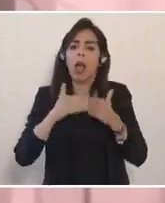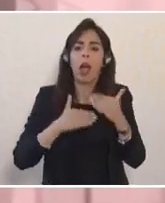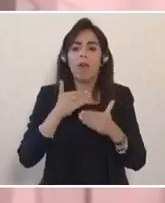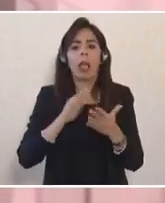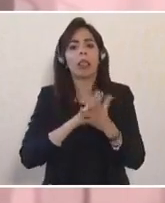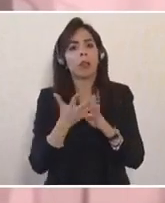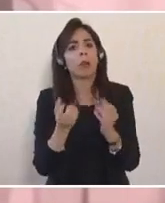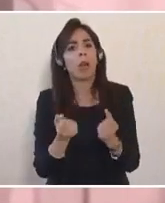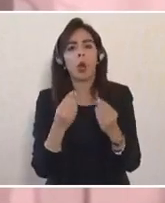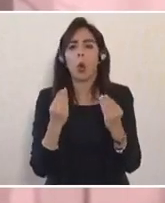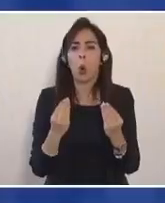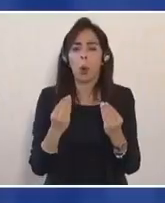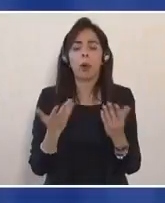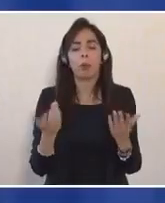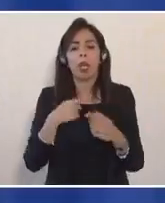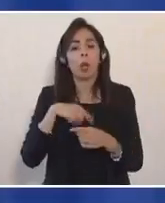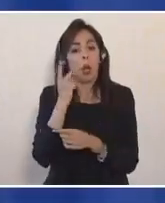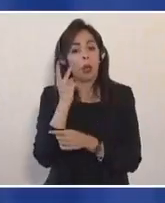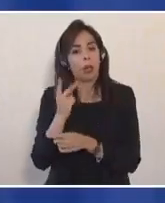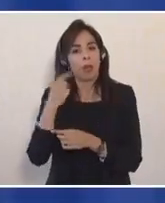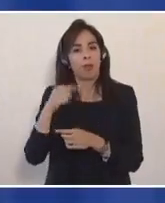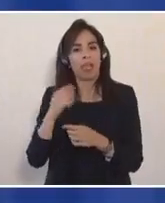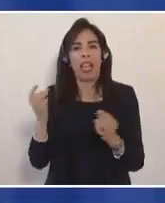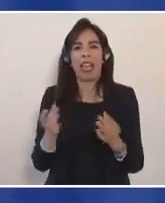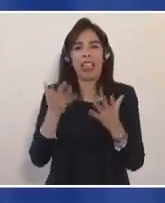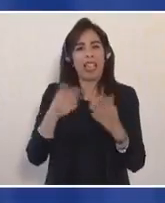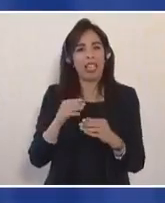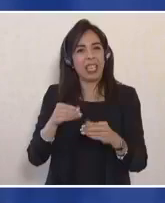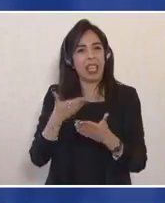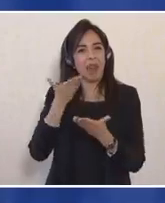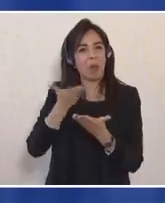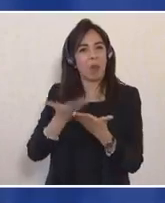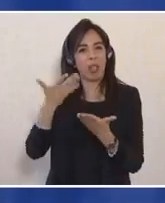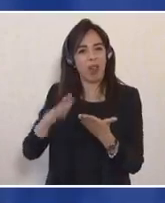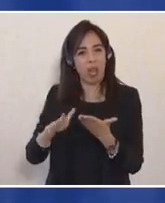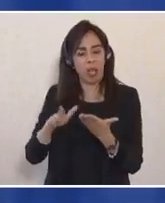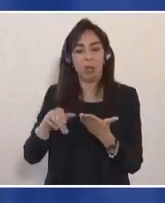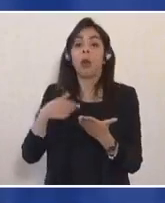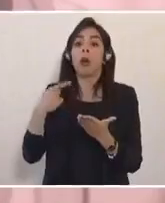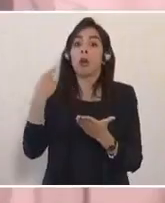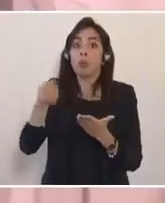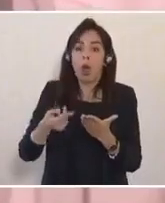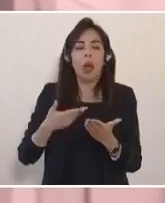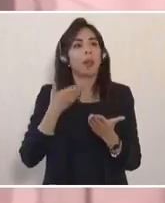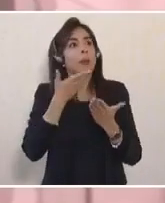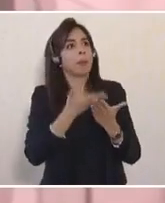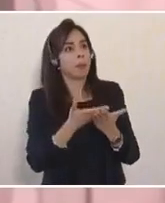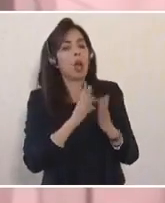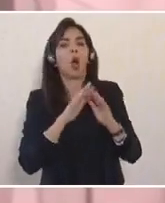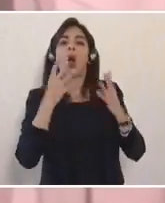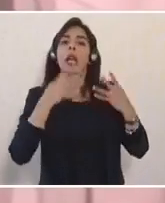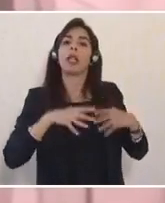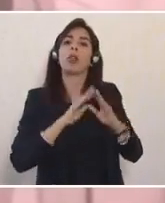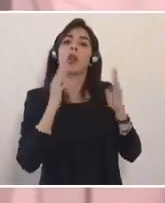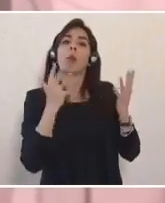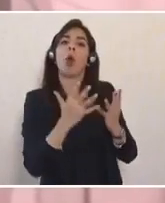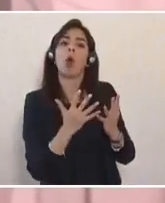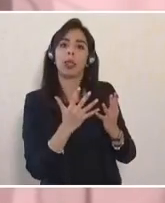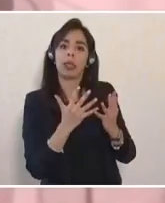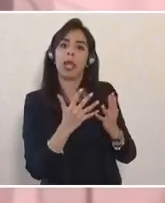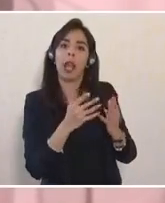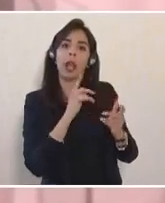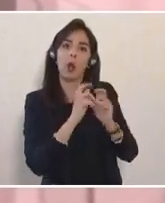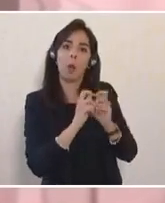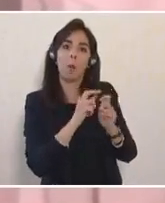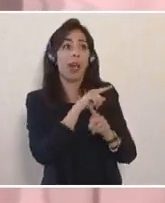the WTO table, where then the ambassadors in WTO will discuss and deal with it. So we move the whole topic